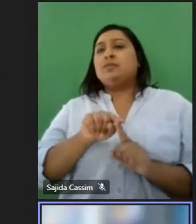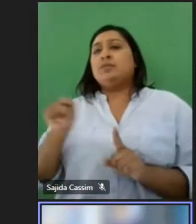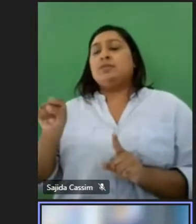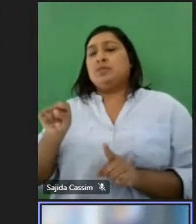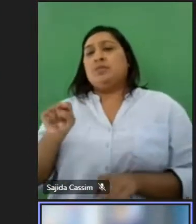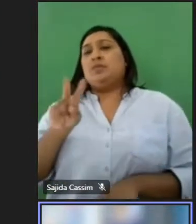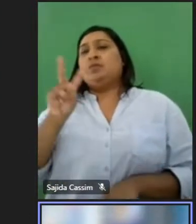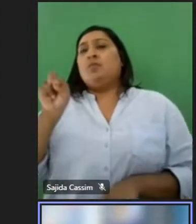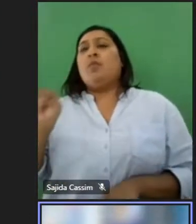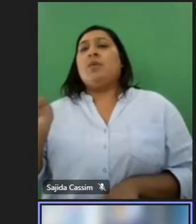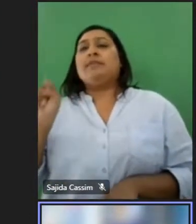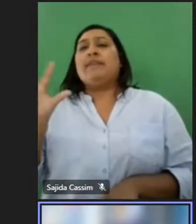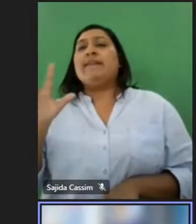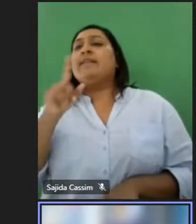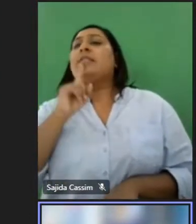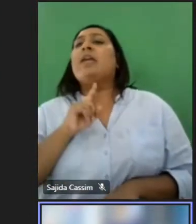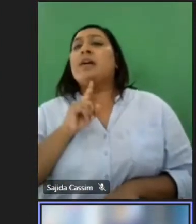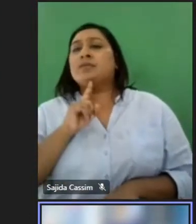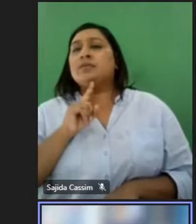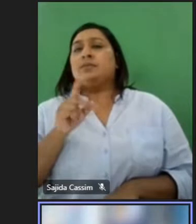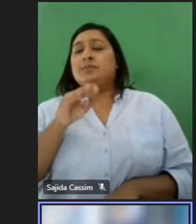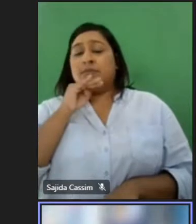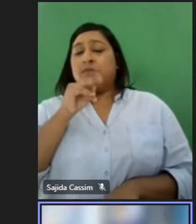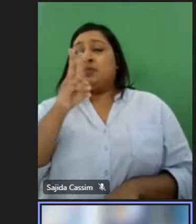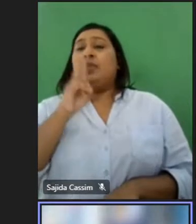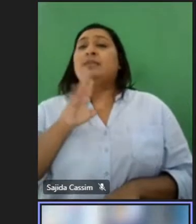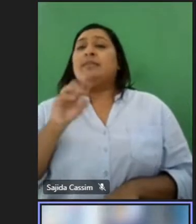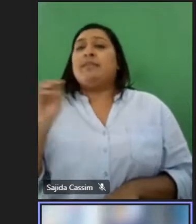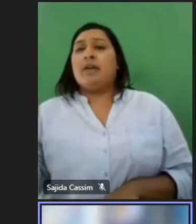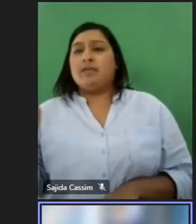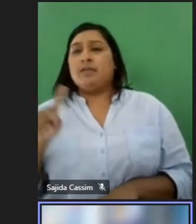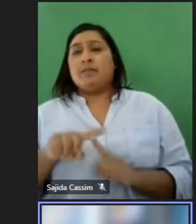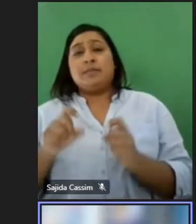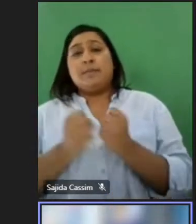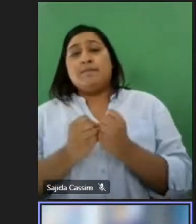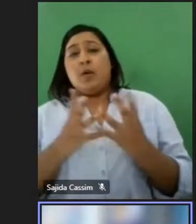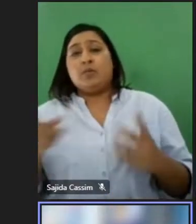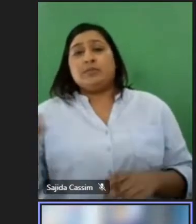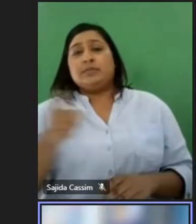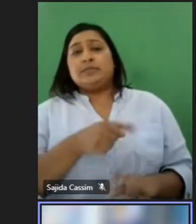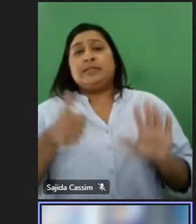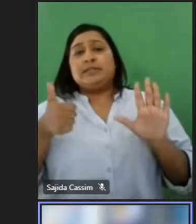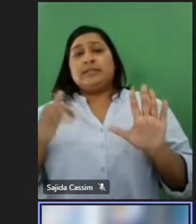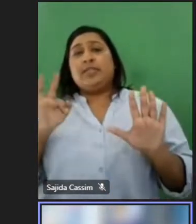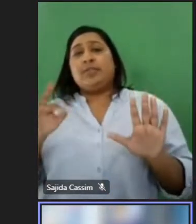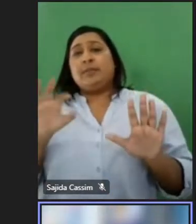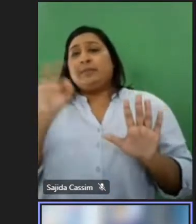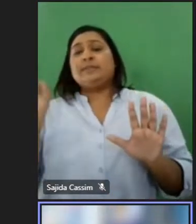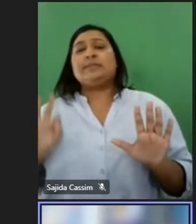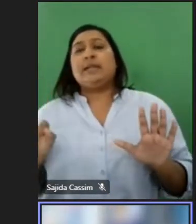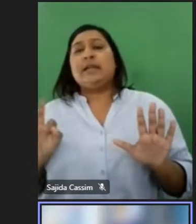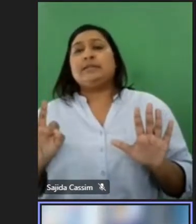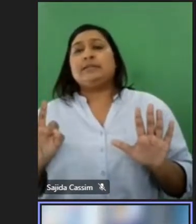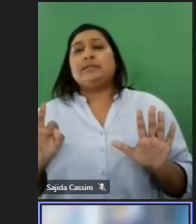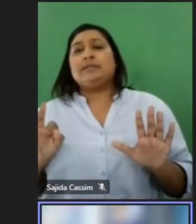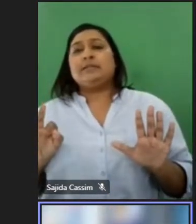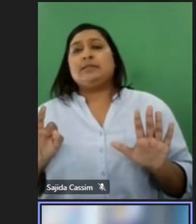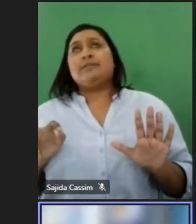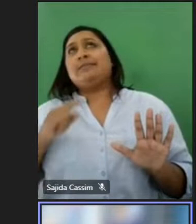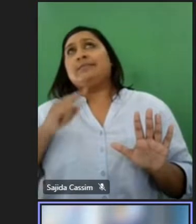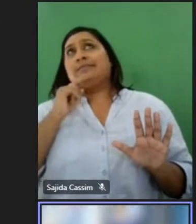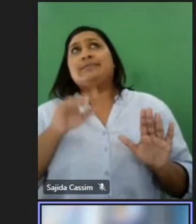the majority were, the 63% were living on between, or let's say less